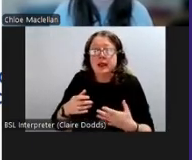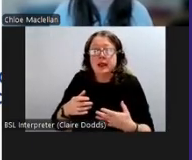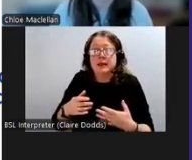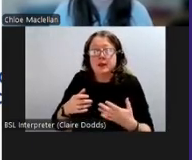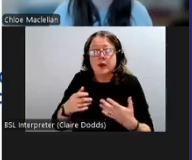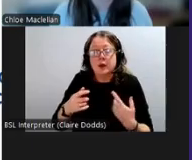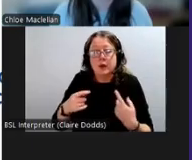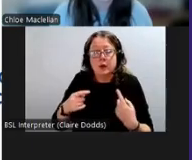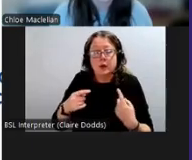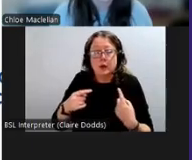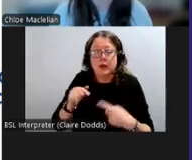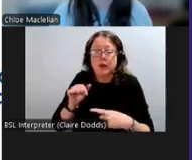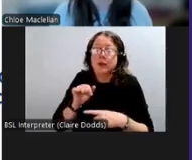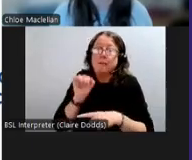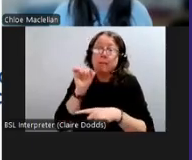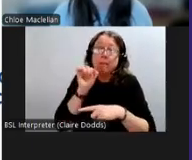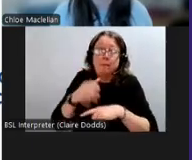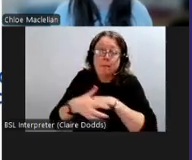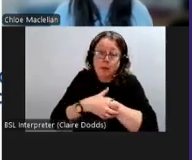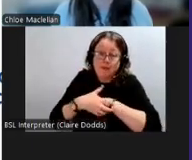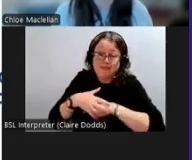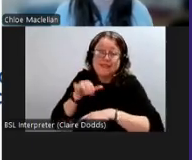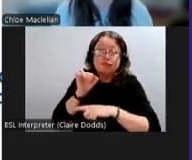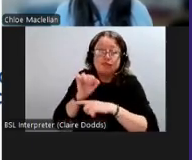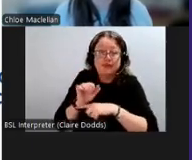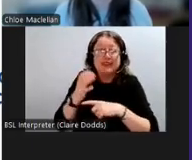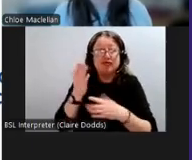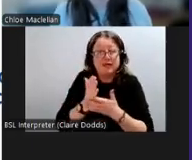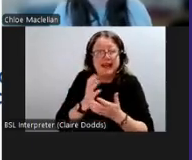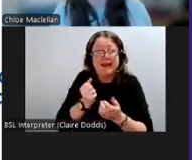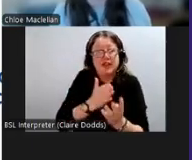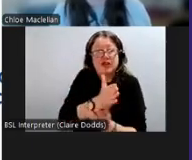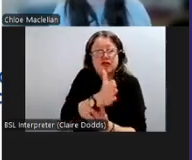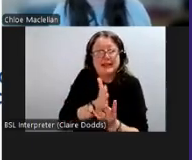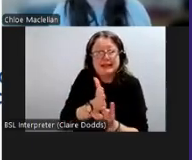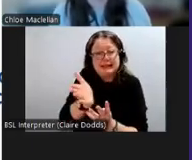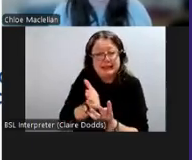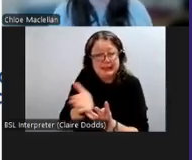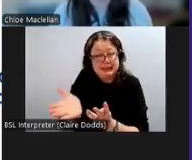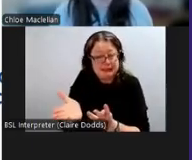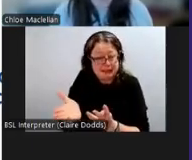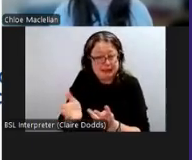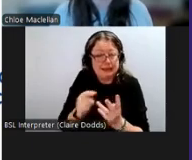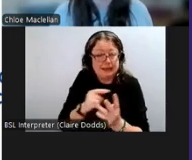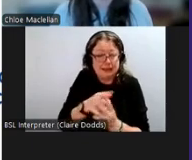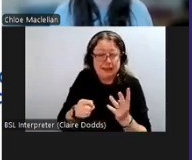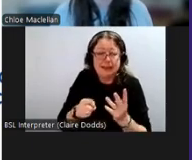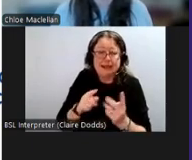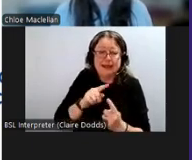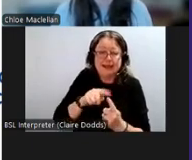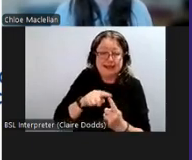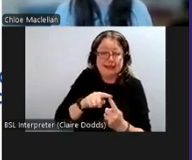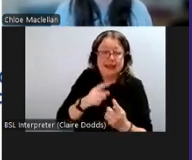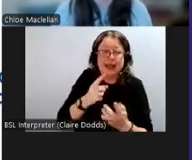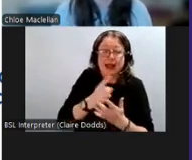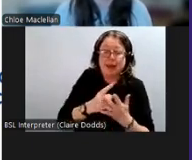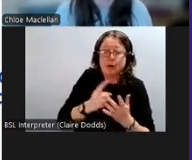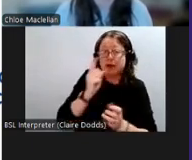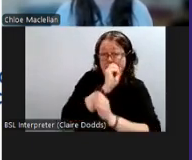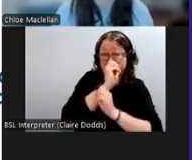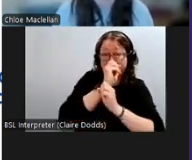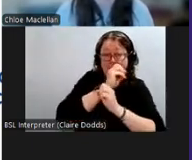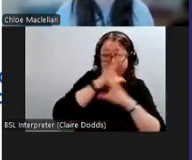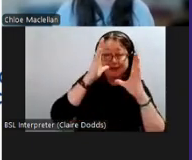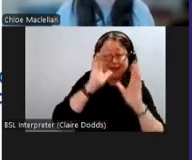voice of the community is how you make that real change. It's about place. So knowing that poverty affects